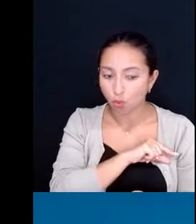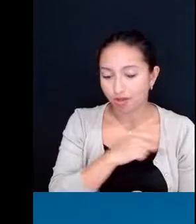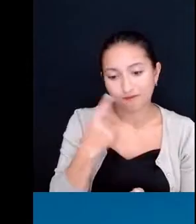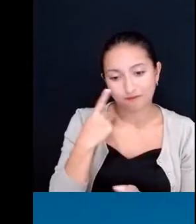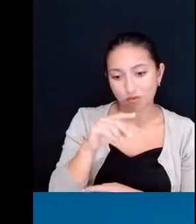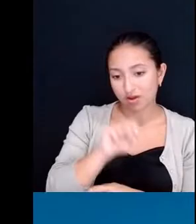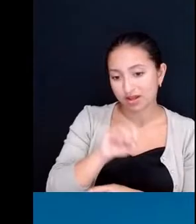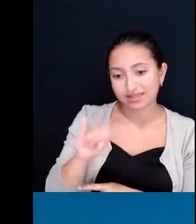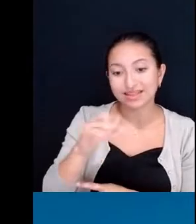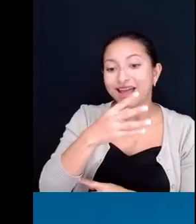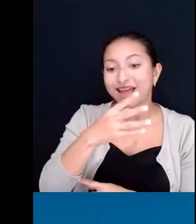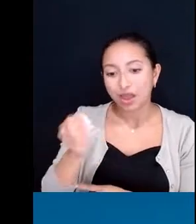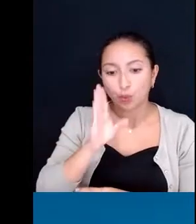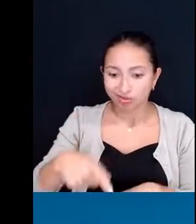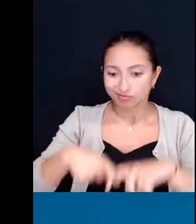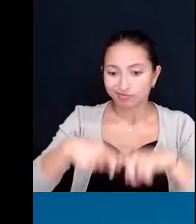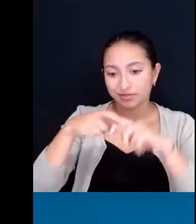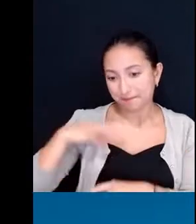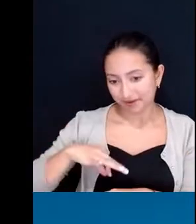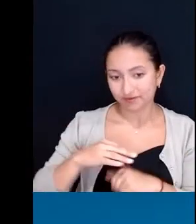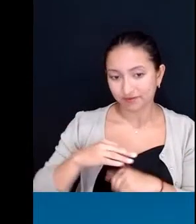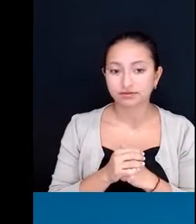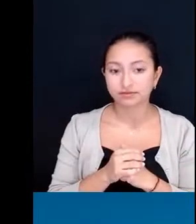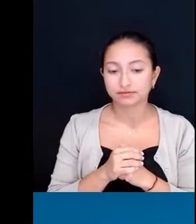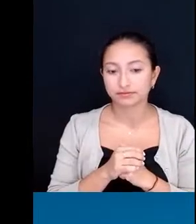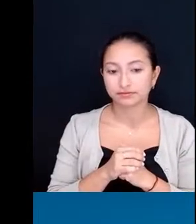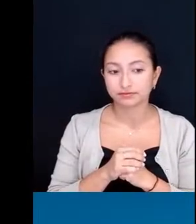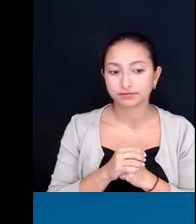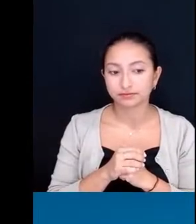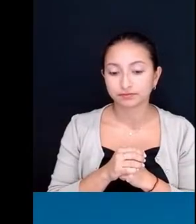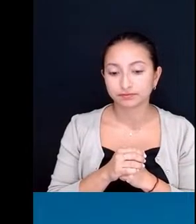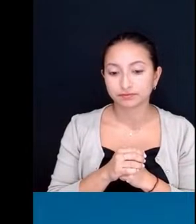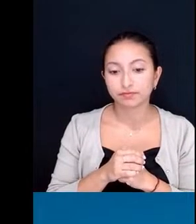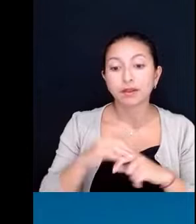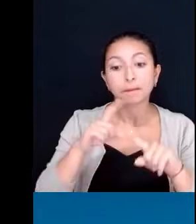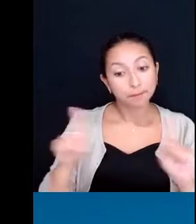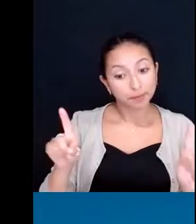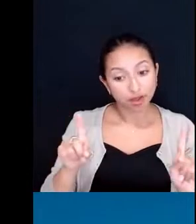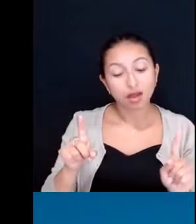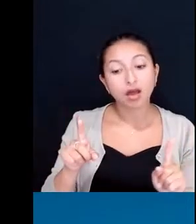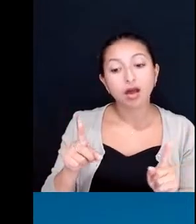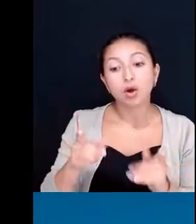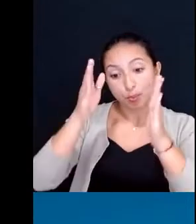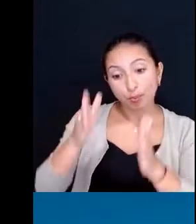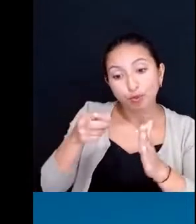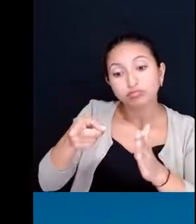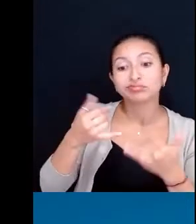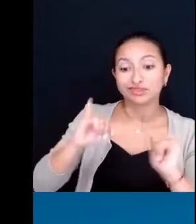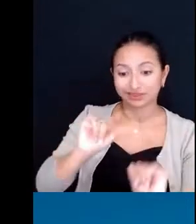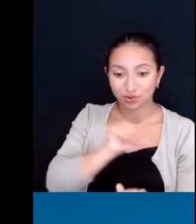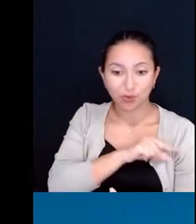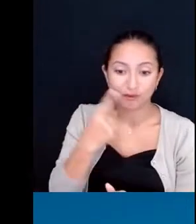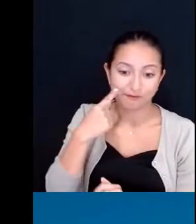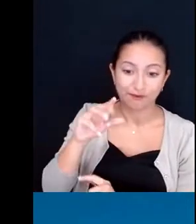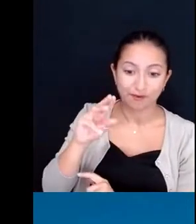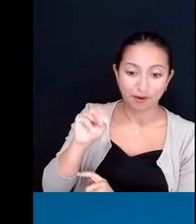be suspended. However, the recipient will still be eligible for Medicaid. In this